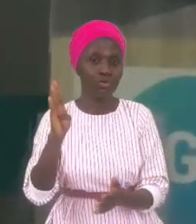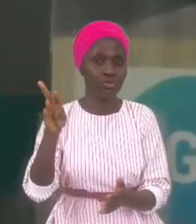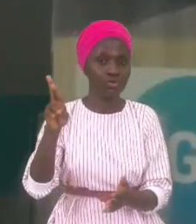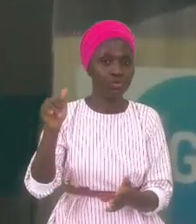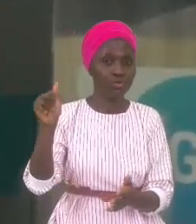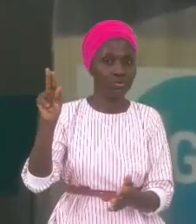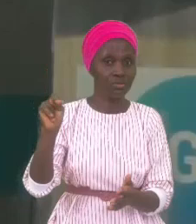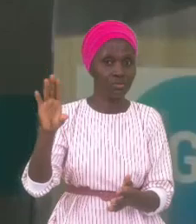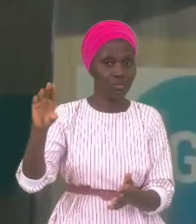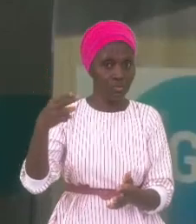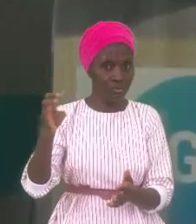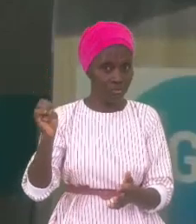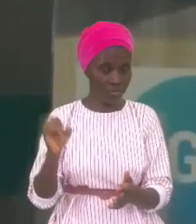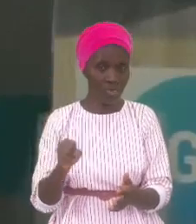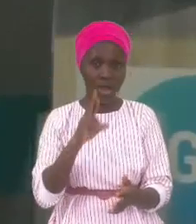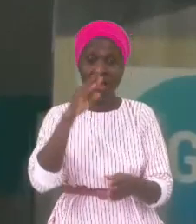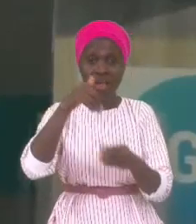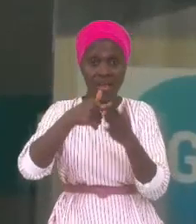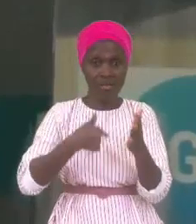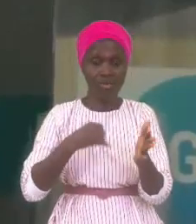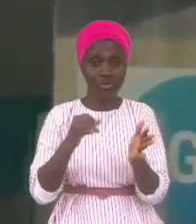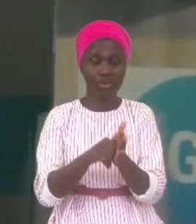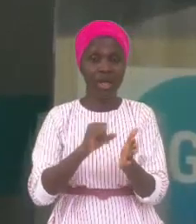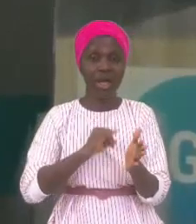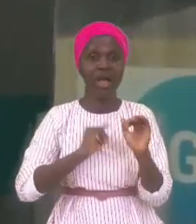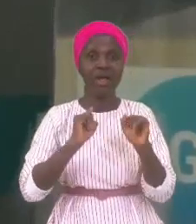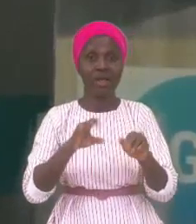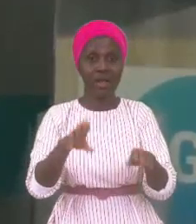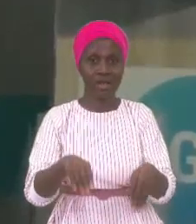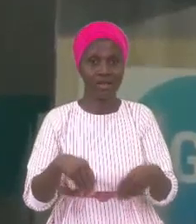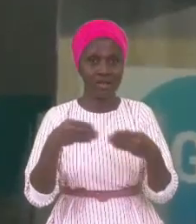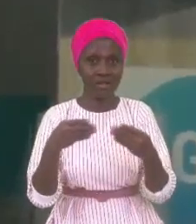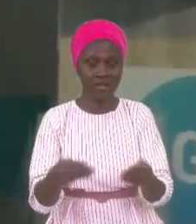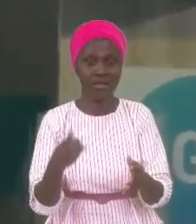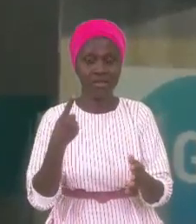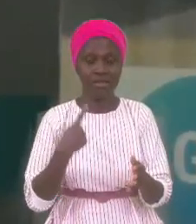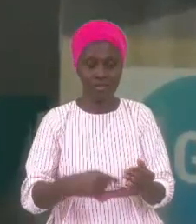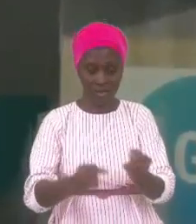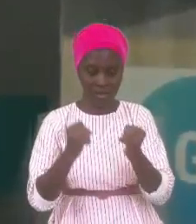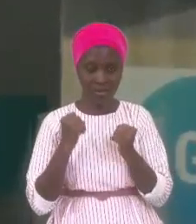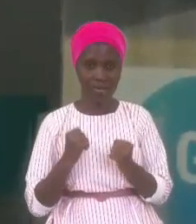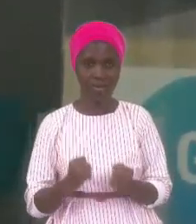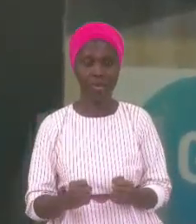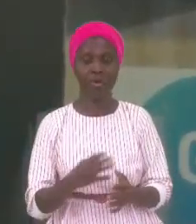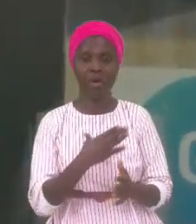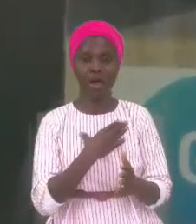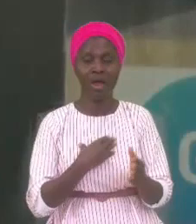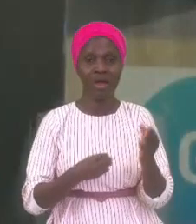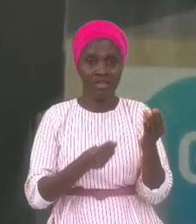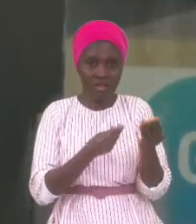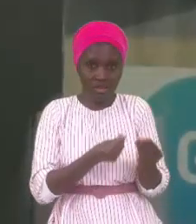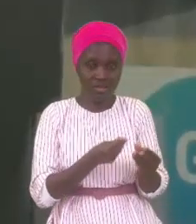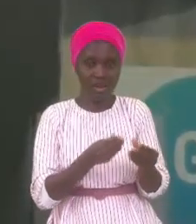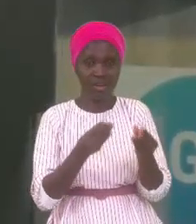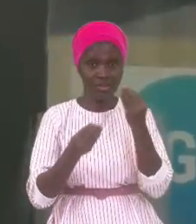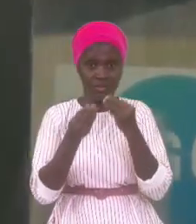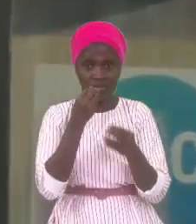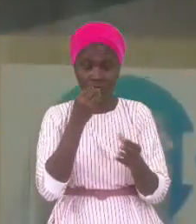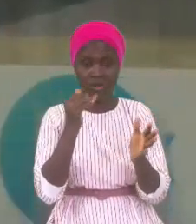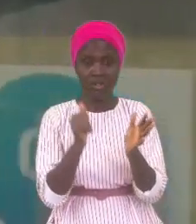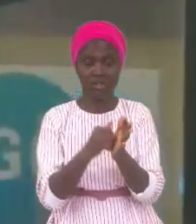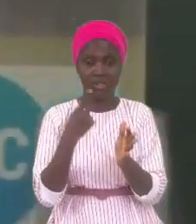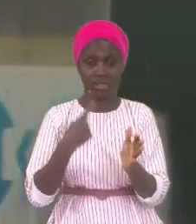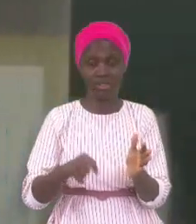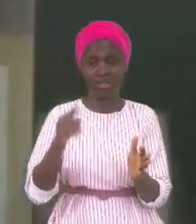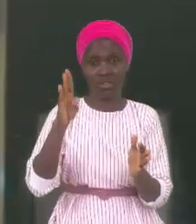strength, I can supply the sap, I can supply the nutrients, everything those branches will need, so that they'll bring